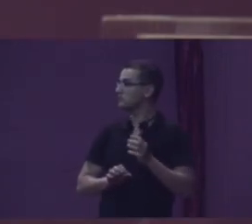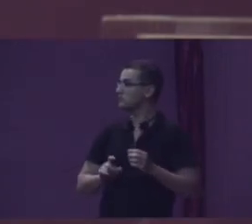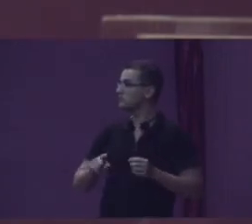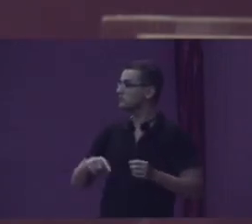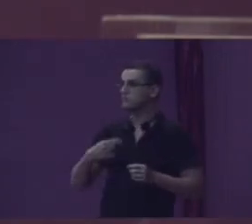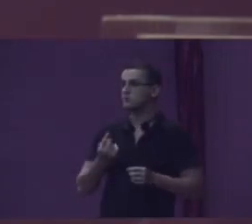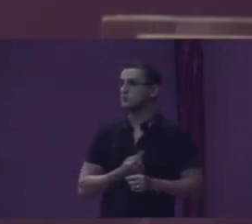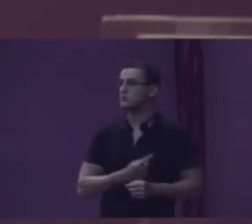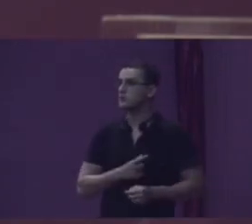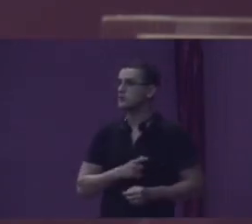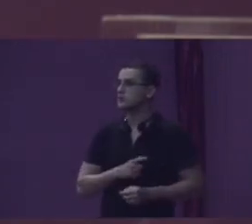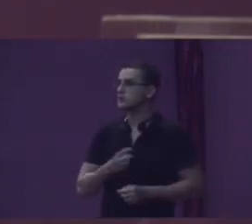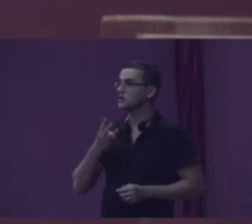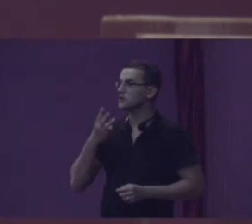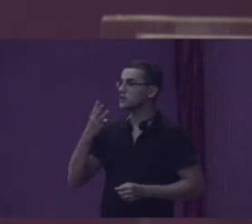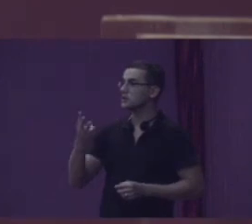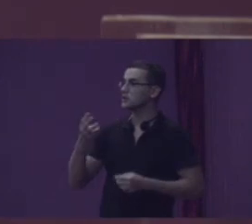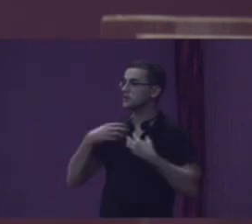Sheila.